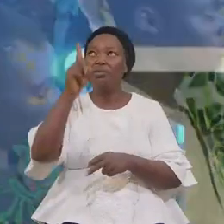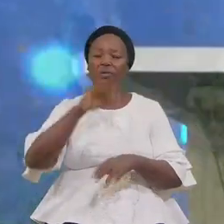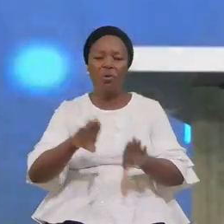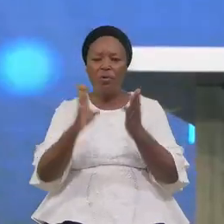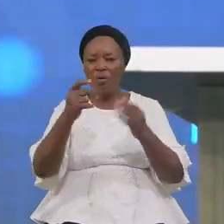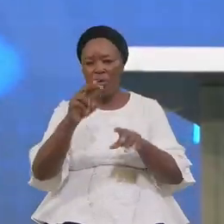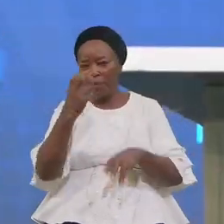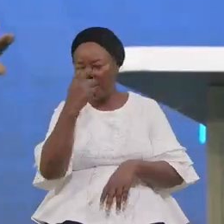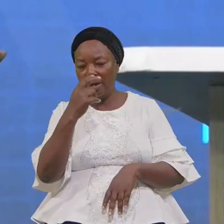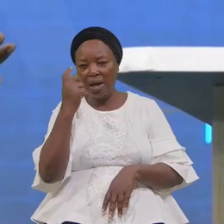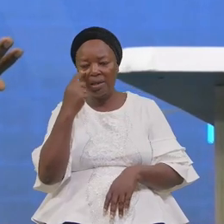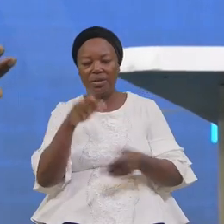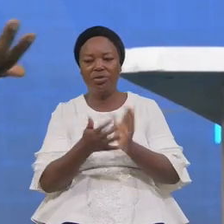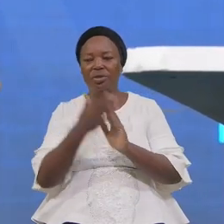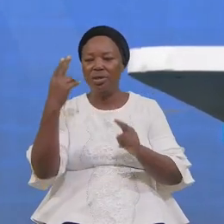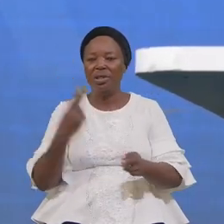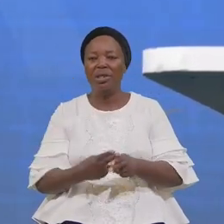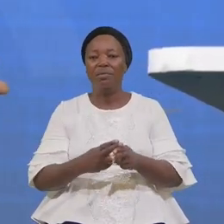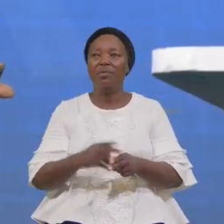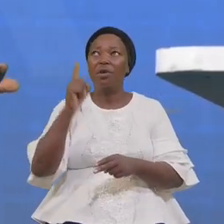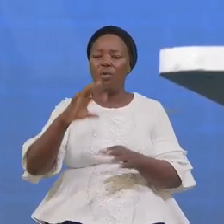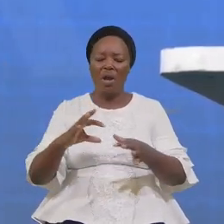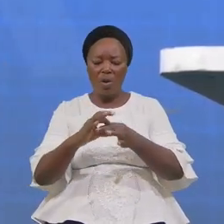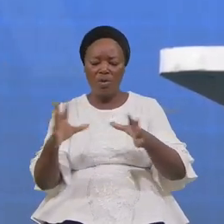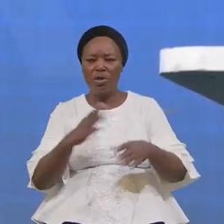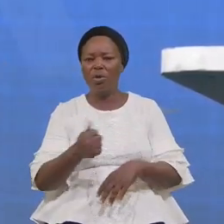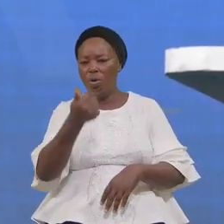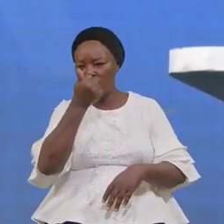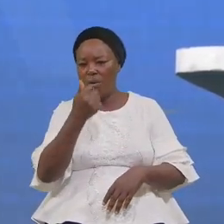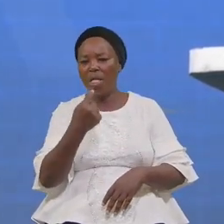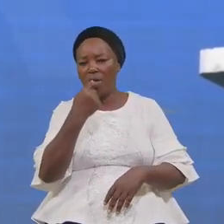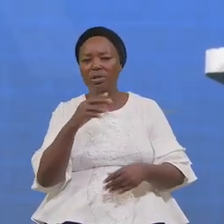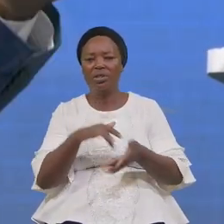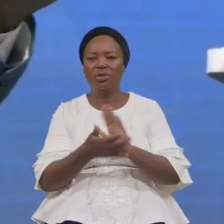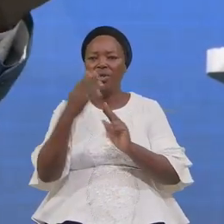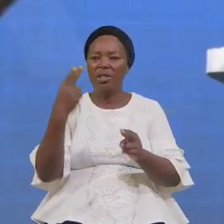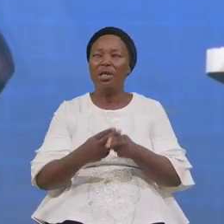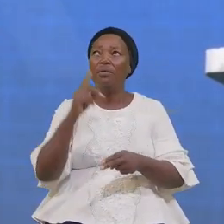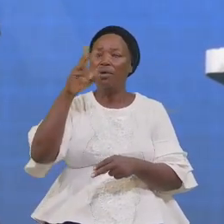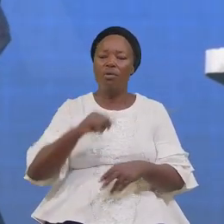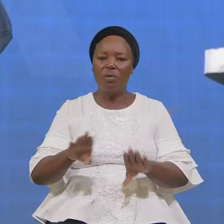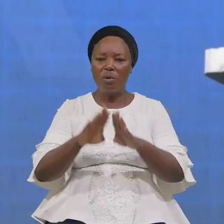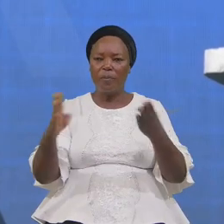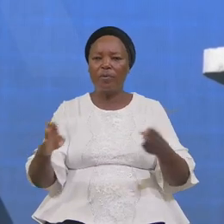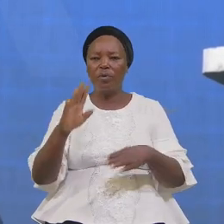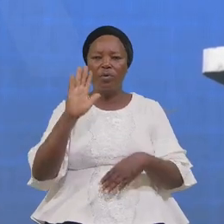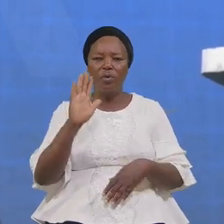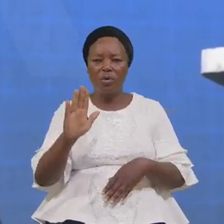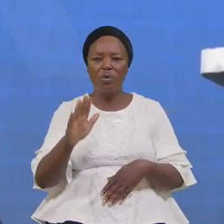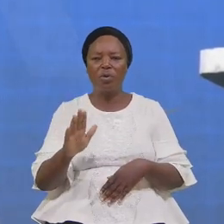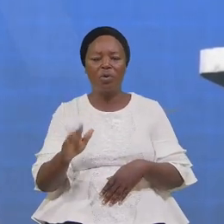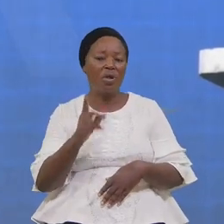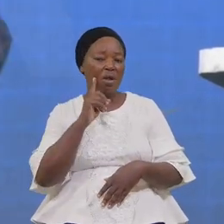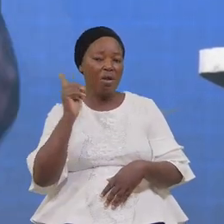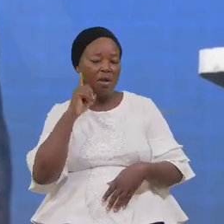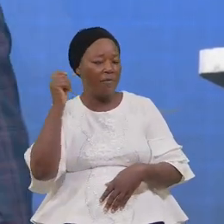eyes. It will loosen your dumb tongues. It will open your deaf ears